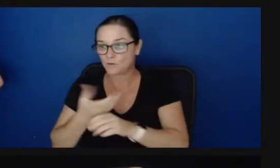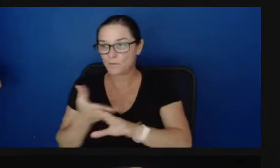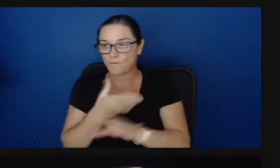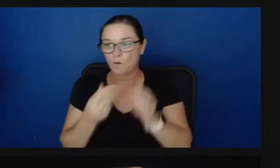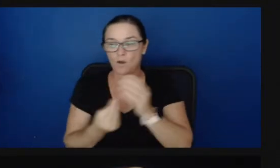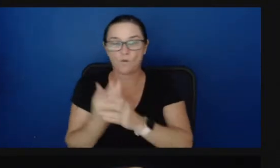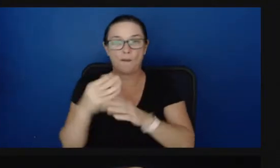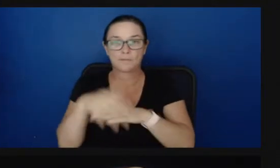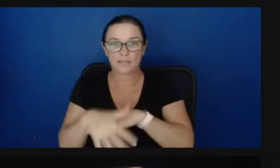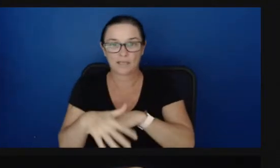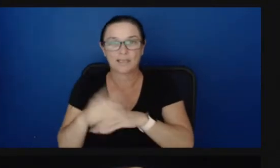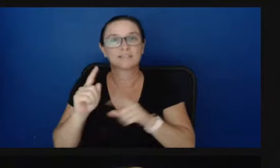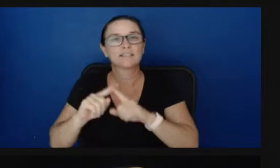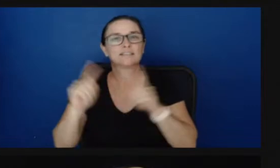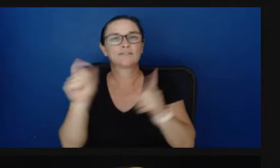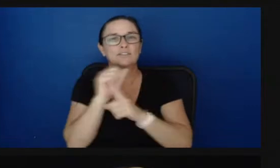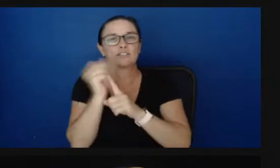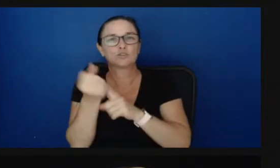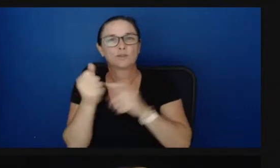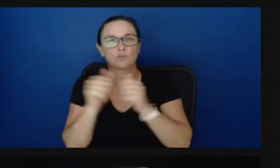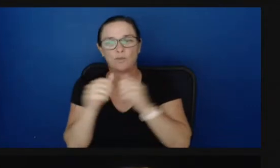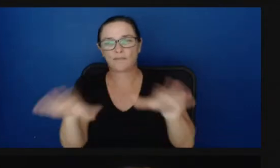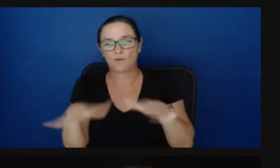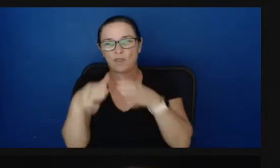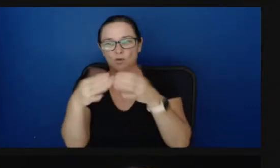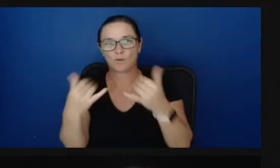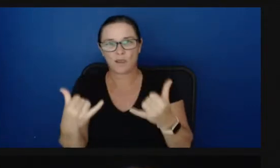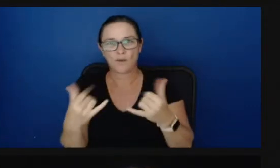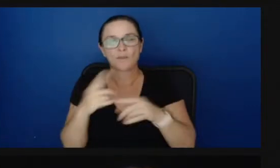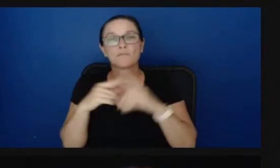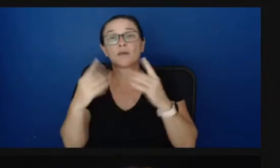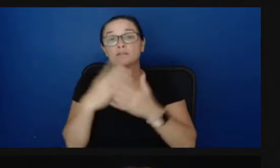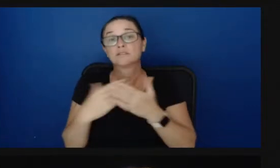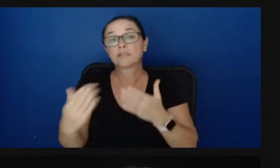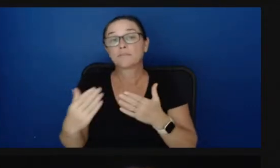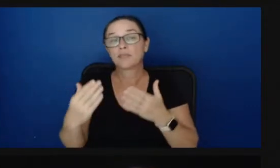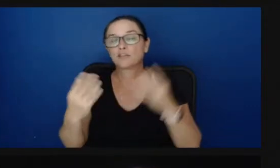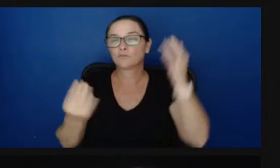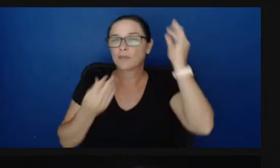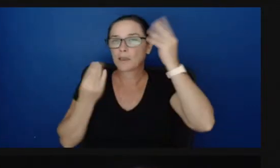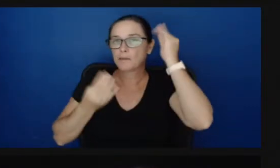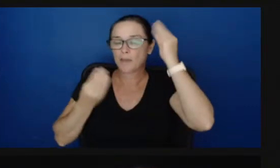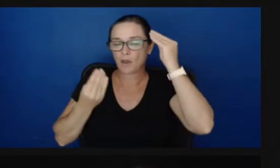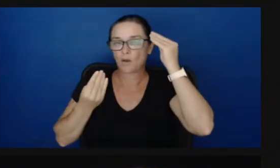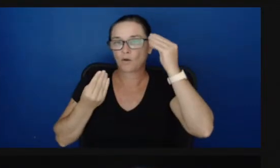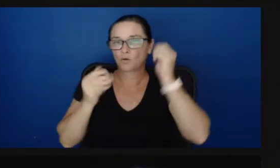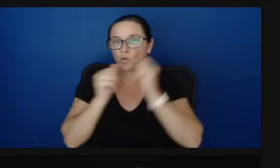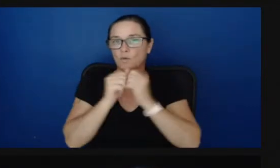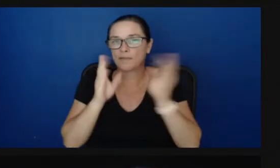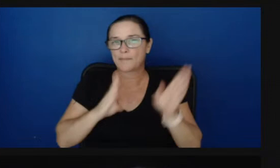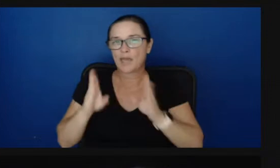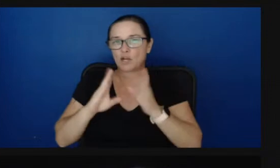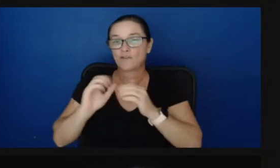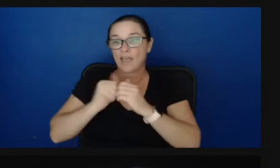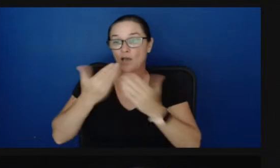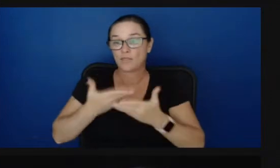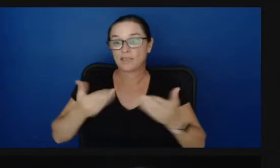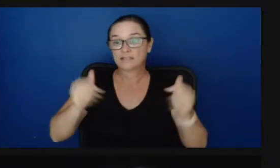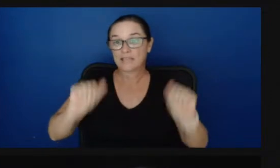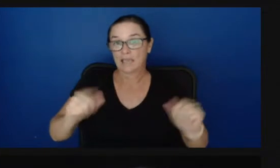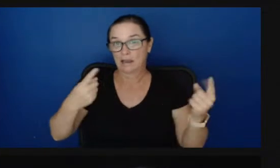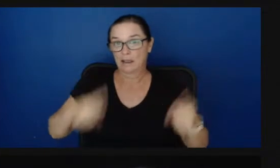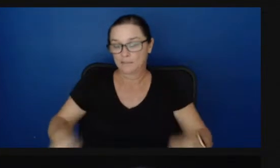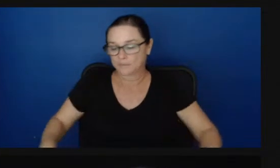different situation on a volcano today, but just something to keep in mind of the pattern of how things can go.